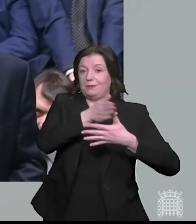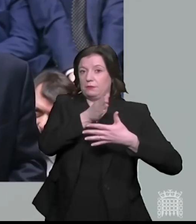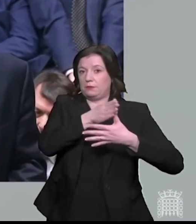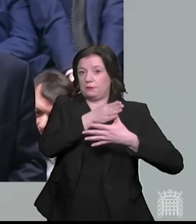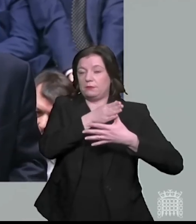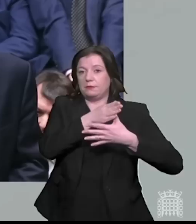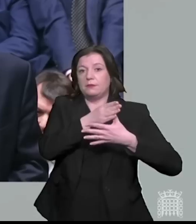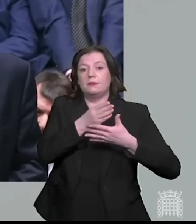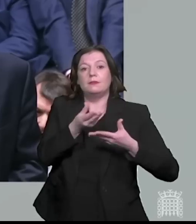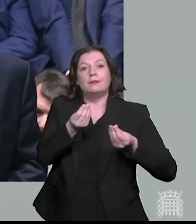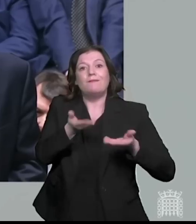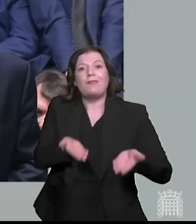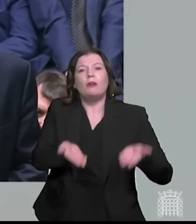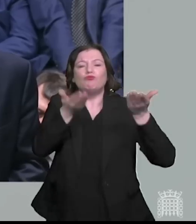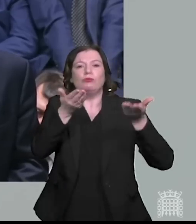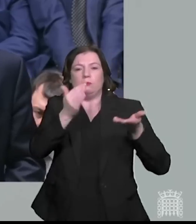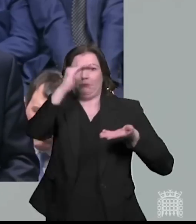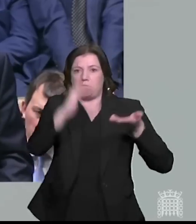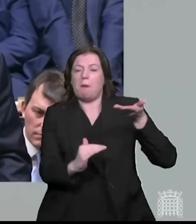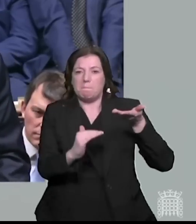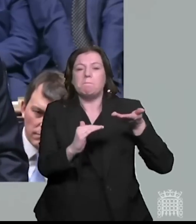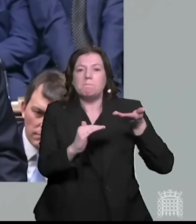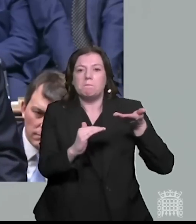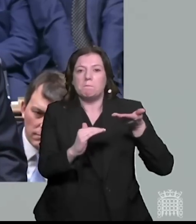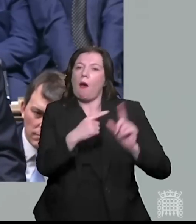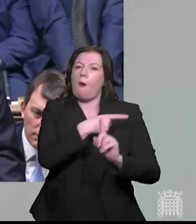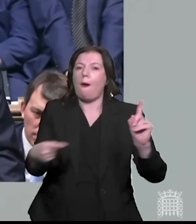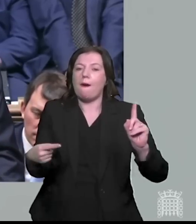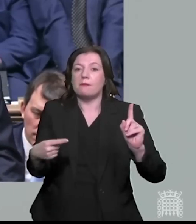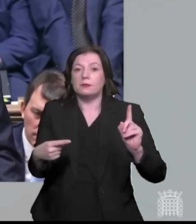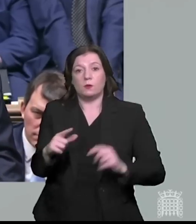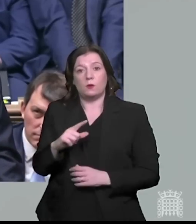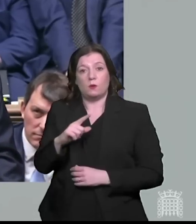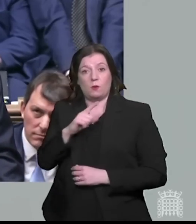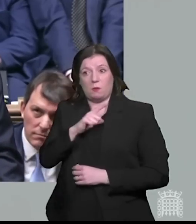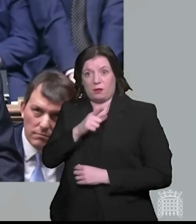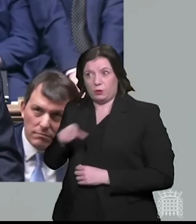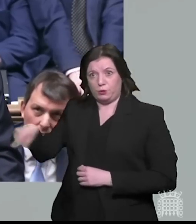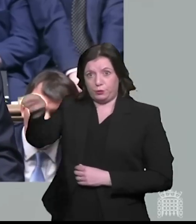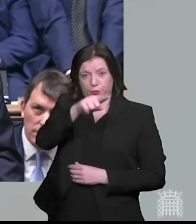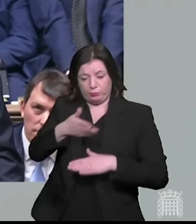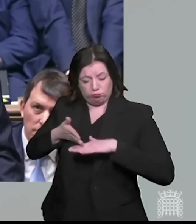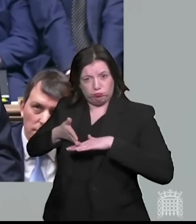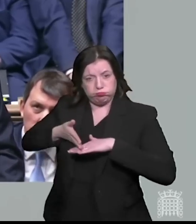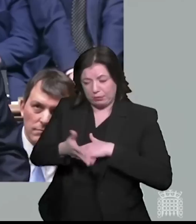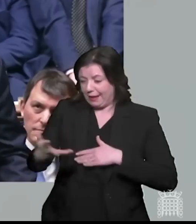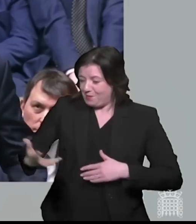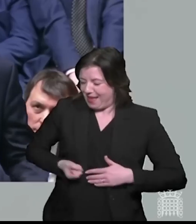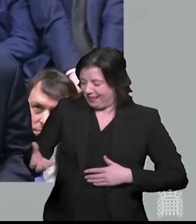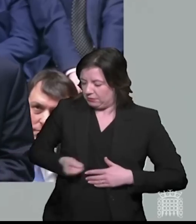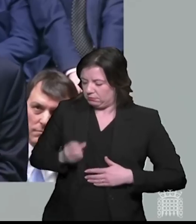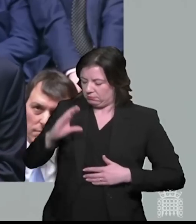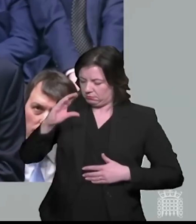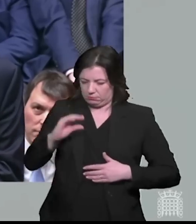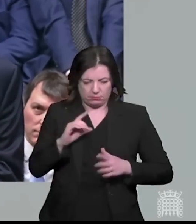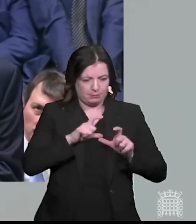to halve inflation. Inflation destroys the value of hard-earned pay, deters investment and